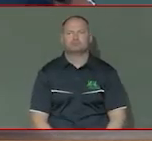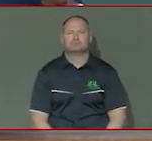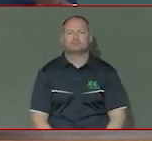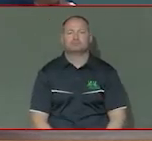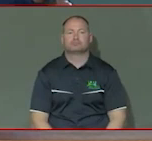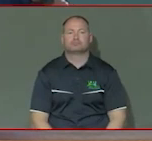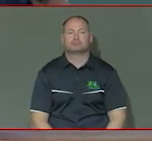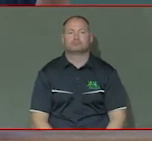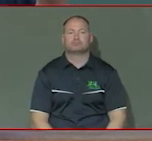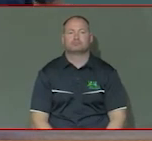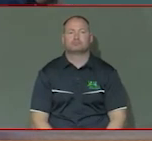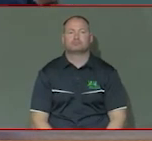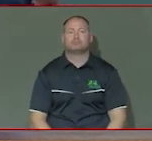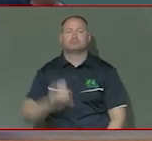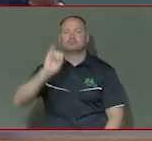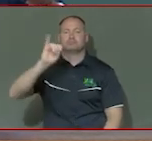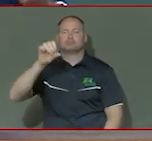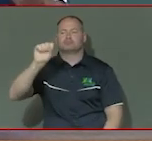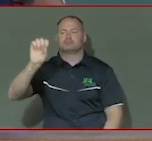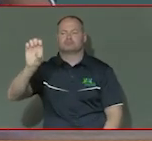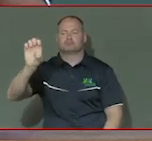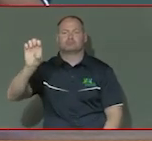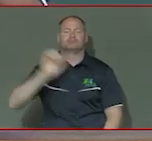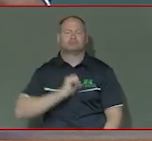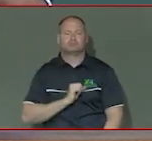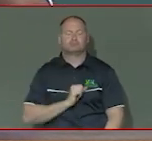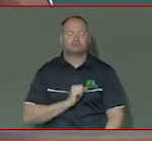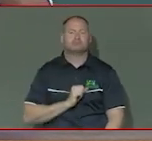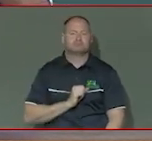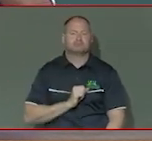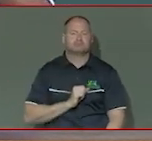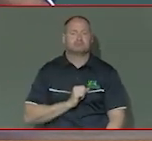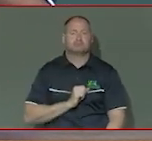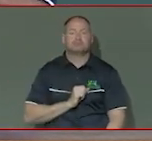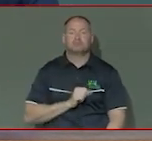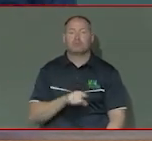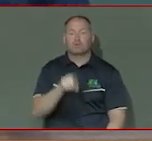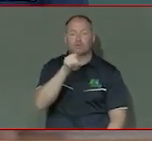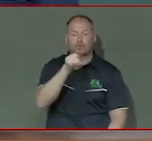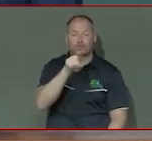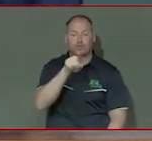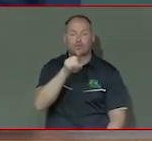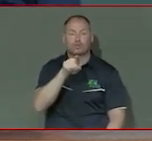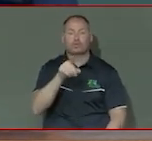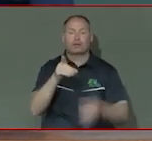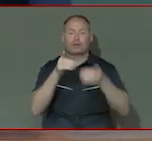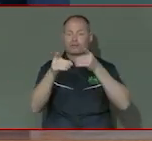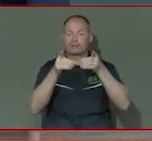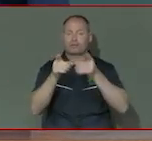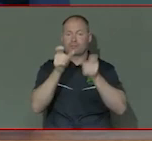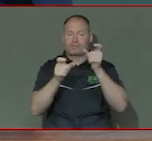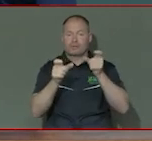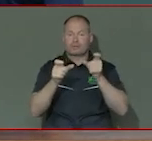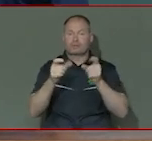On the JSE. Can you, as a director, influence that price?